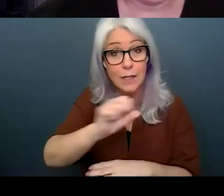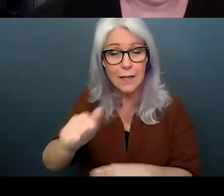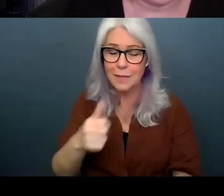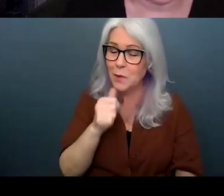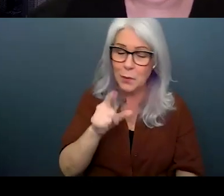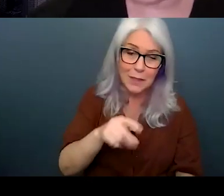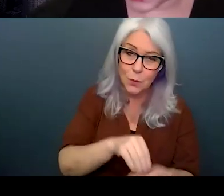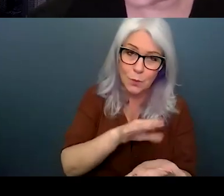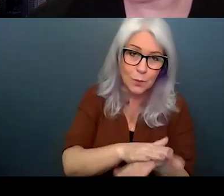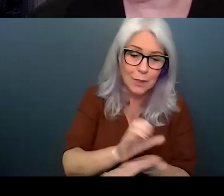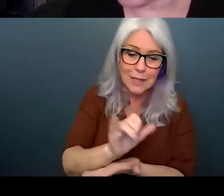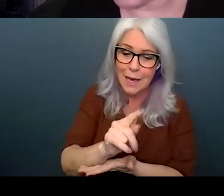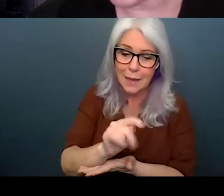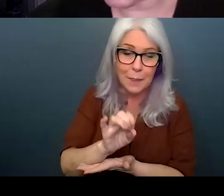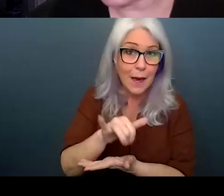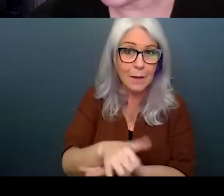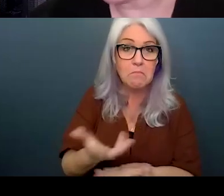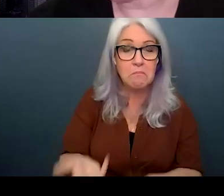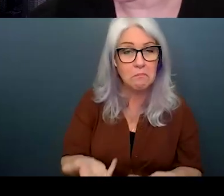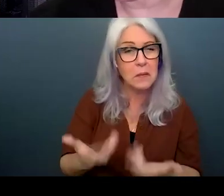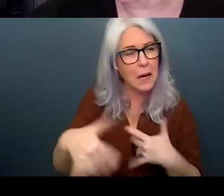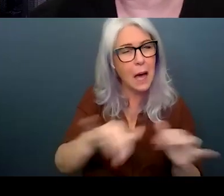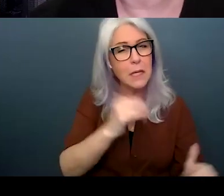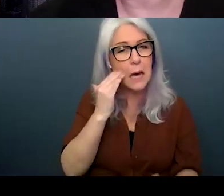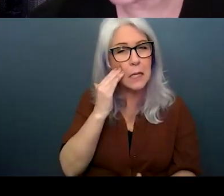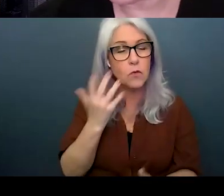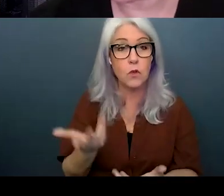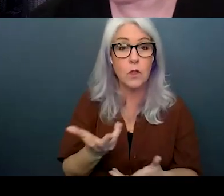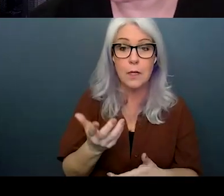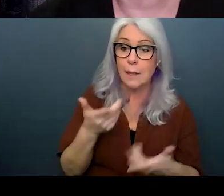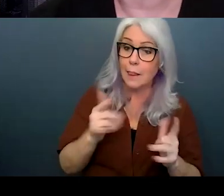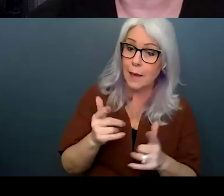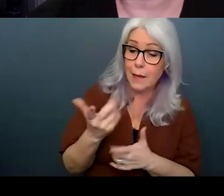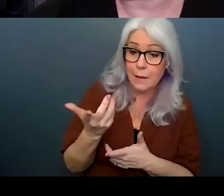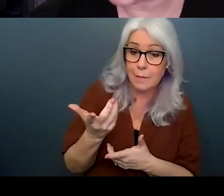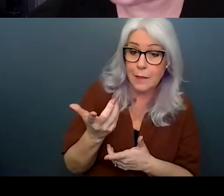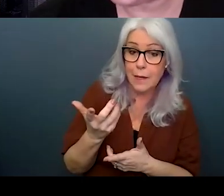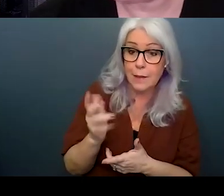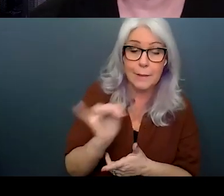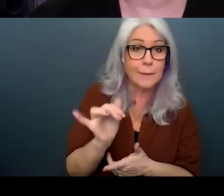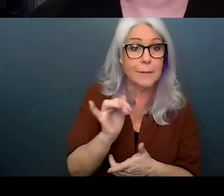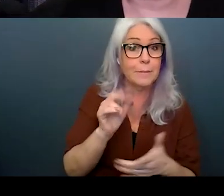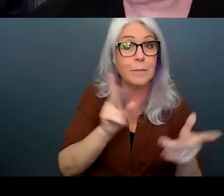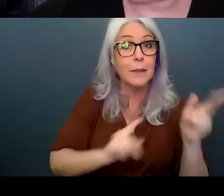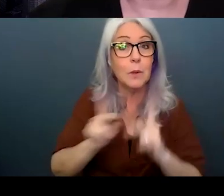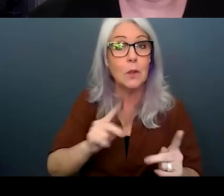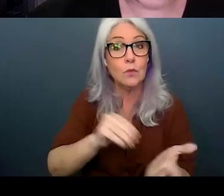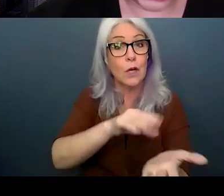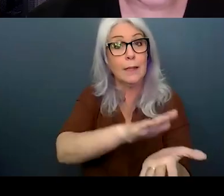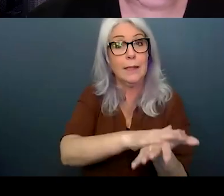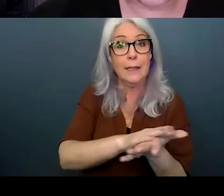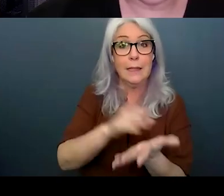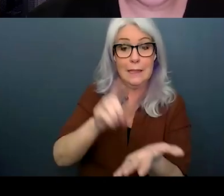that. Likewise, something that we sometimes see is people citing a dictionary definition in their introduction. You